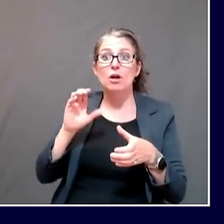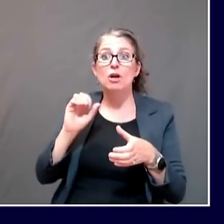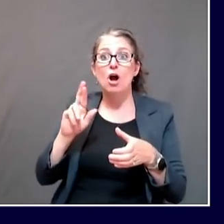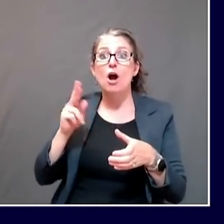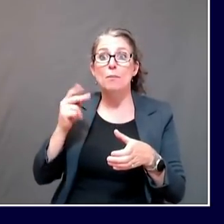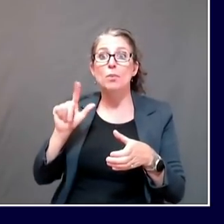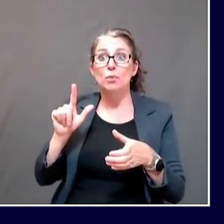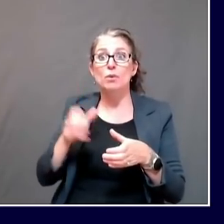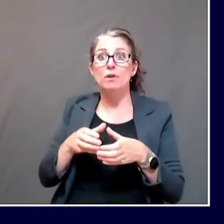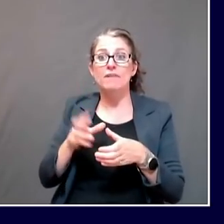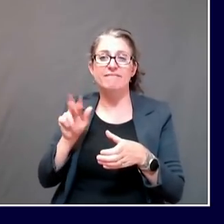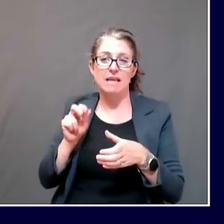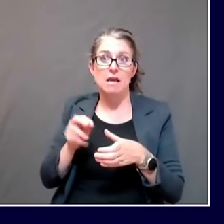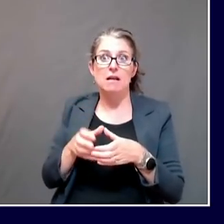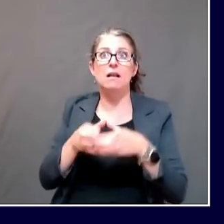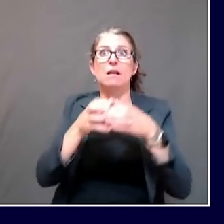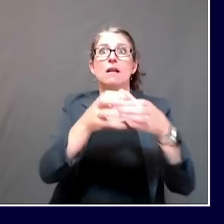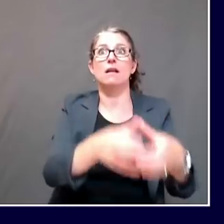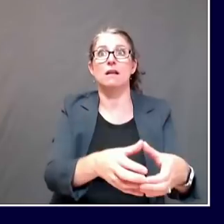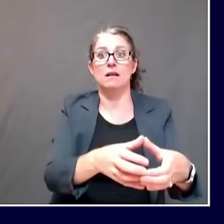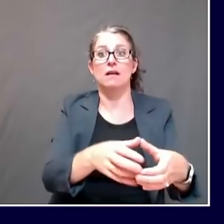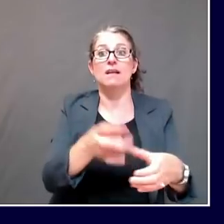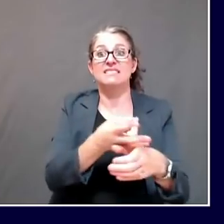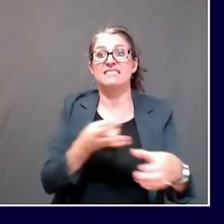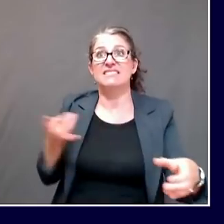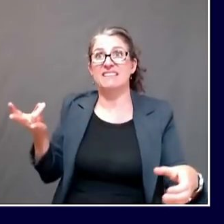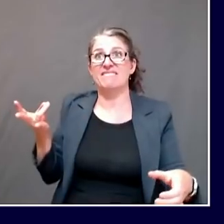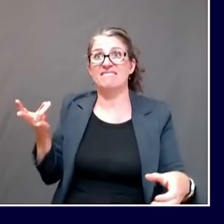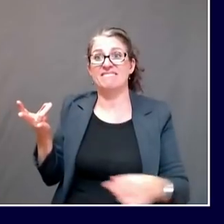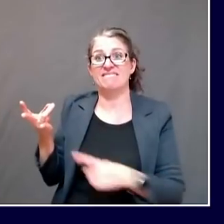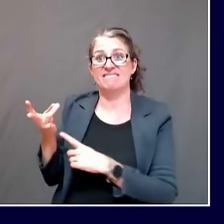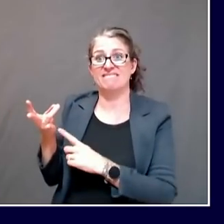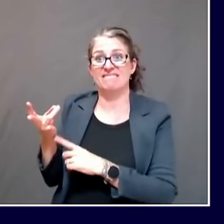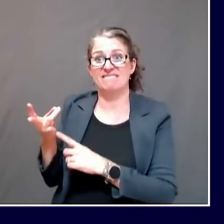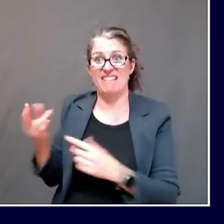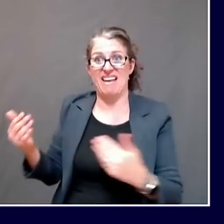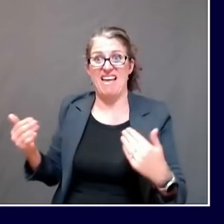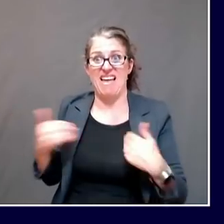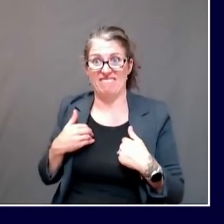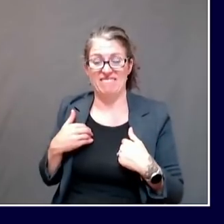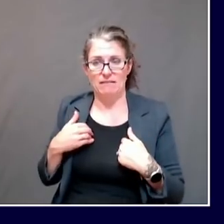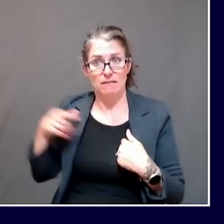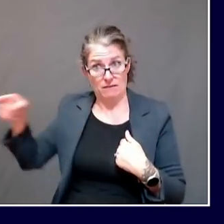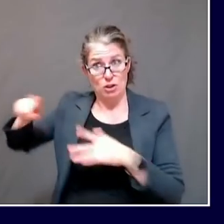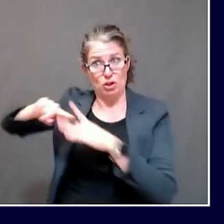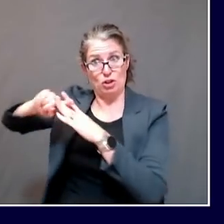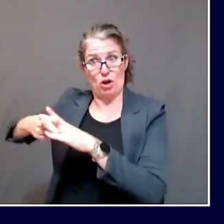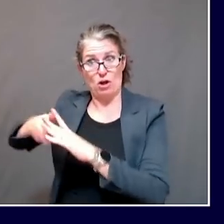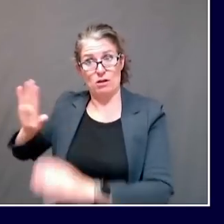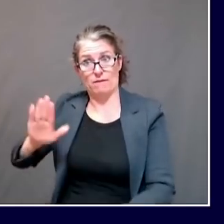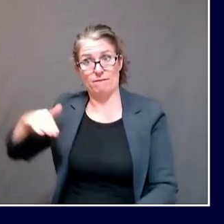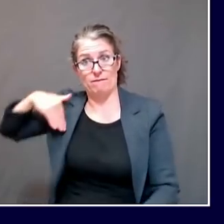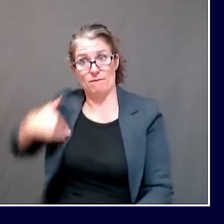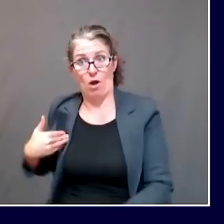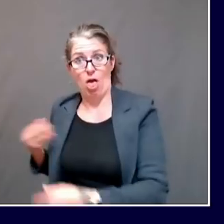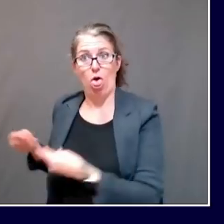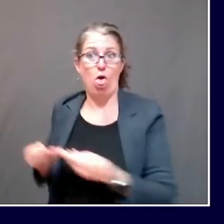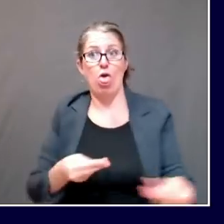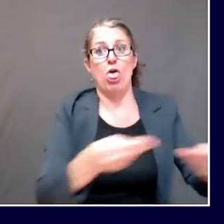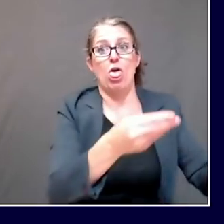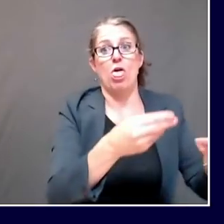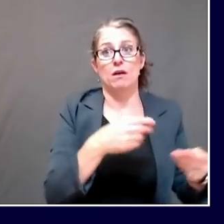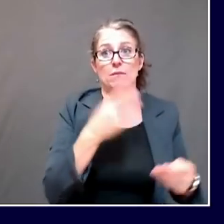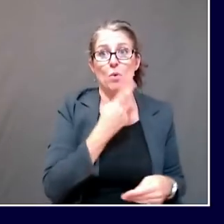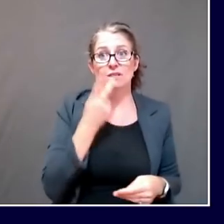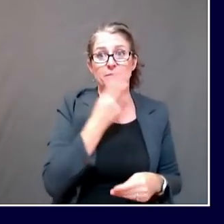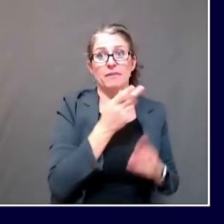Portsmouth? That is, Joe, our early initial hypothesis that a group of individuals who were commuting together from